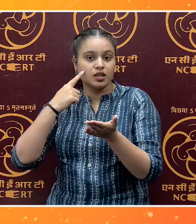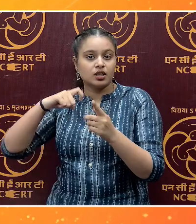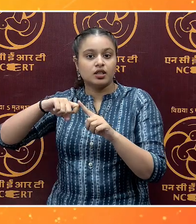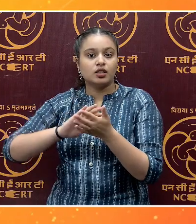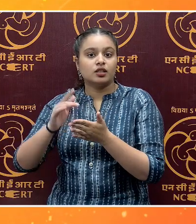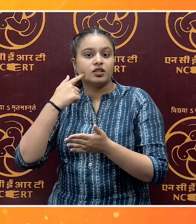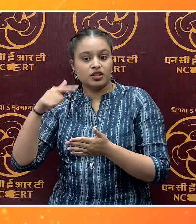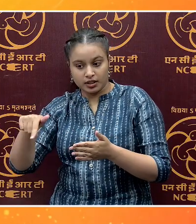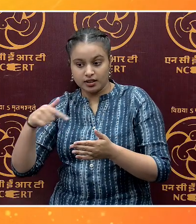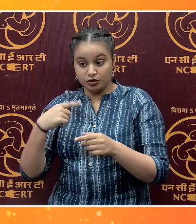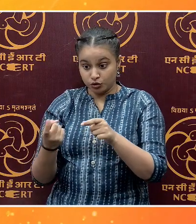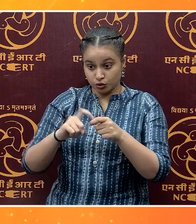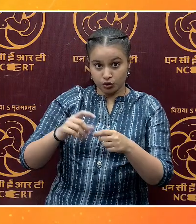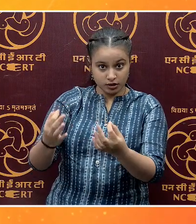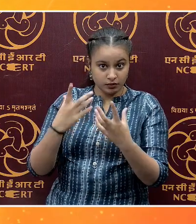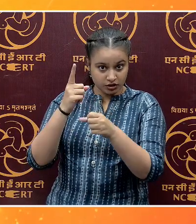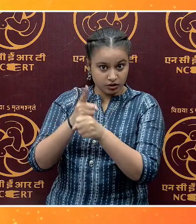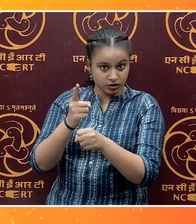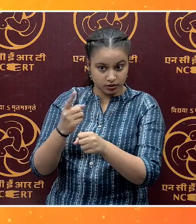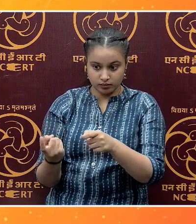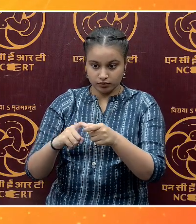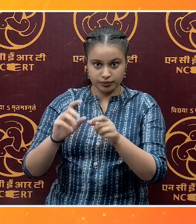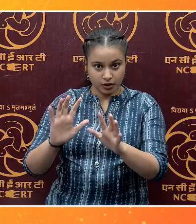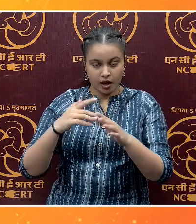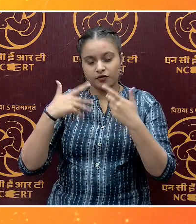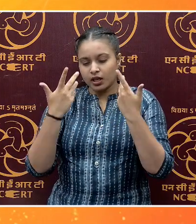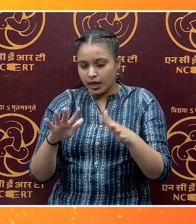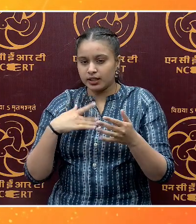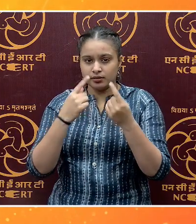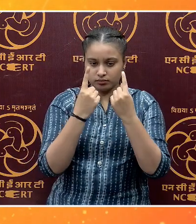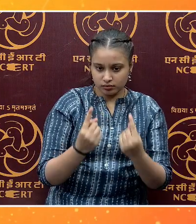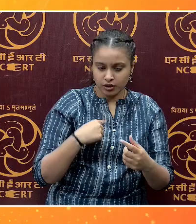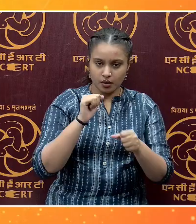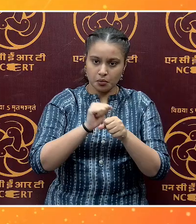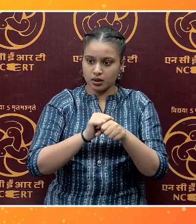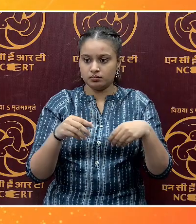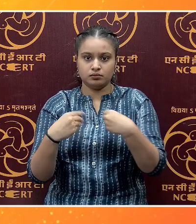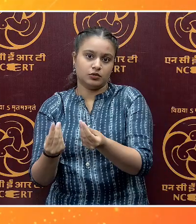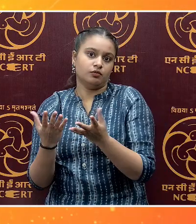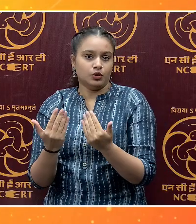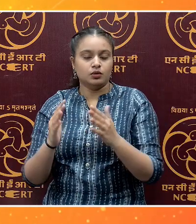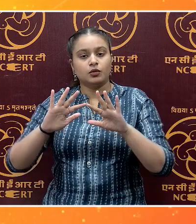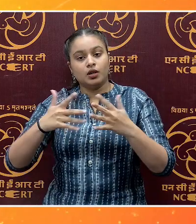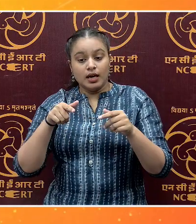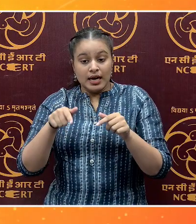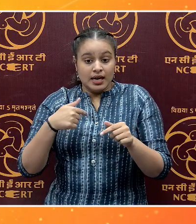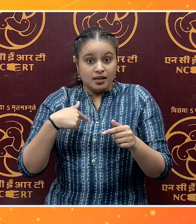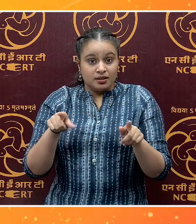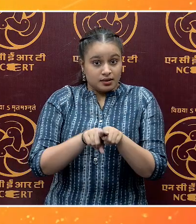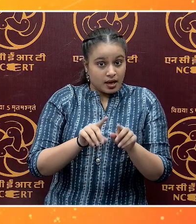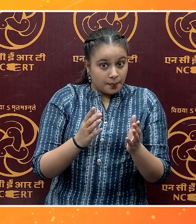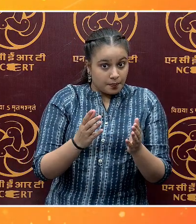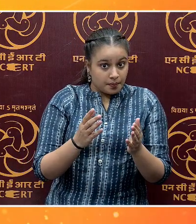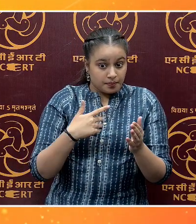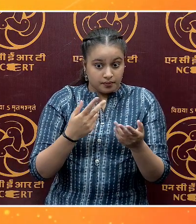school as a special educator. So now I can assign any of the screening part 2 to the Nikhil as a special educator. So assigning the same as